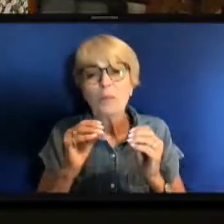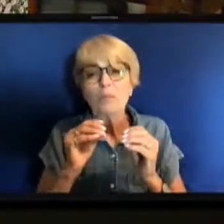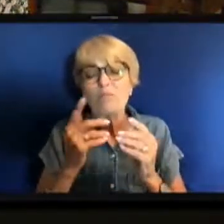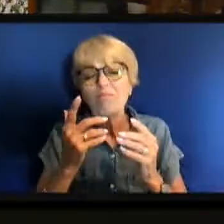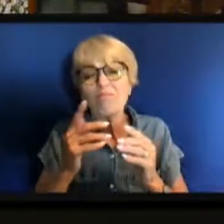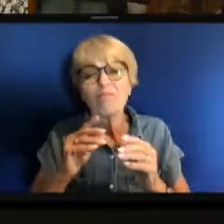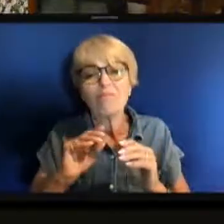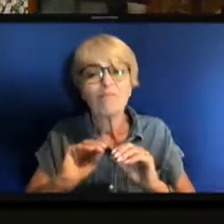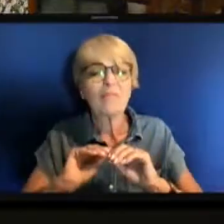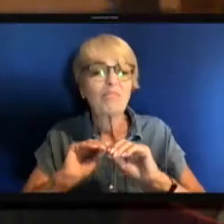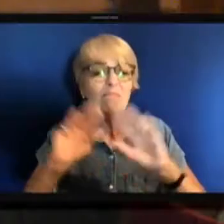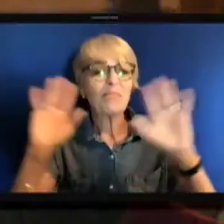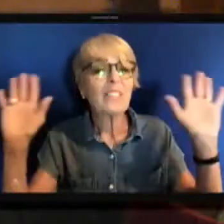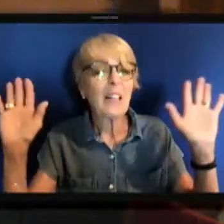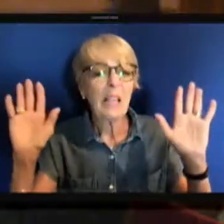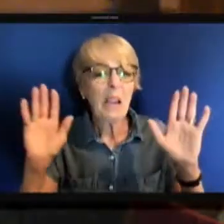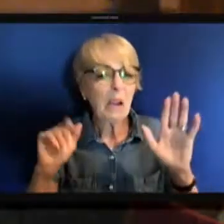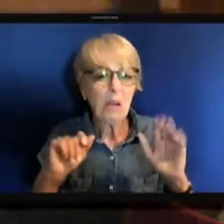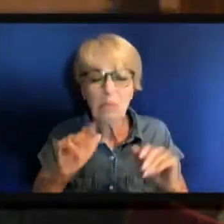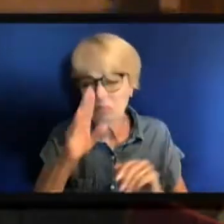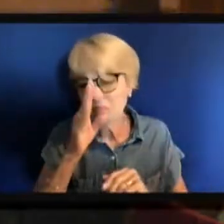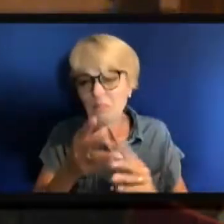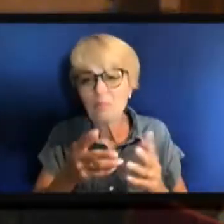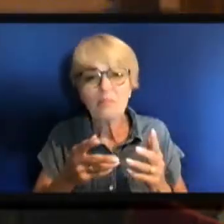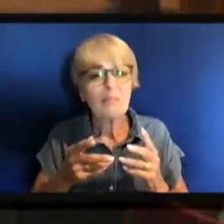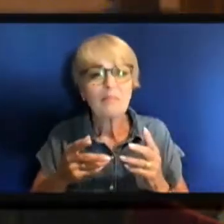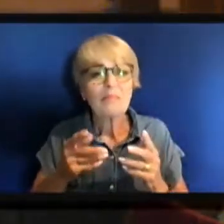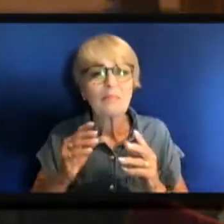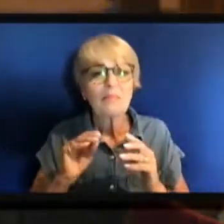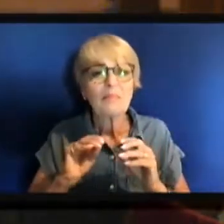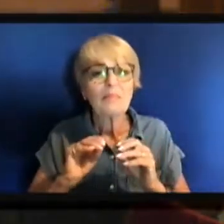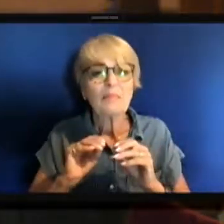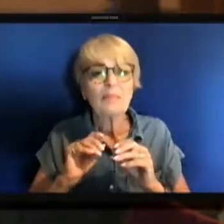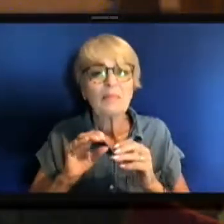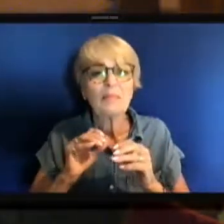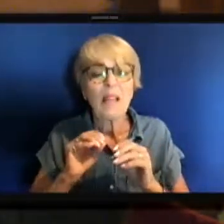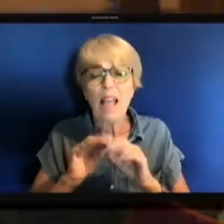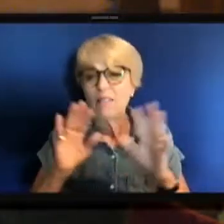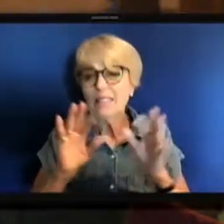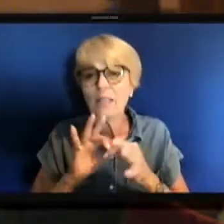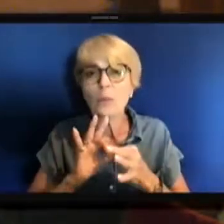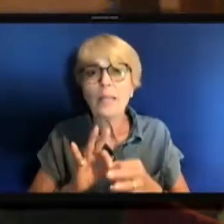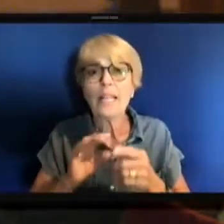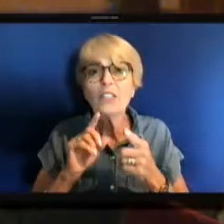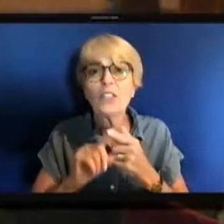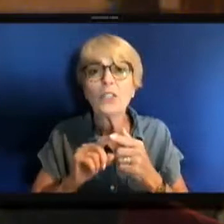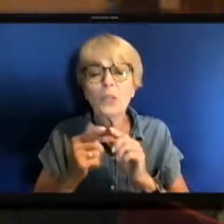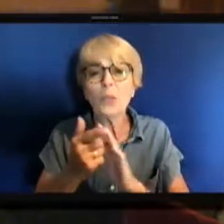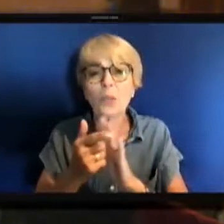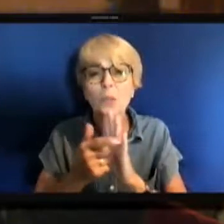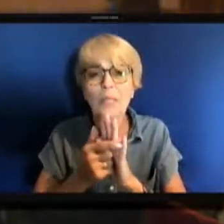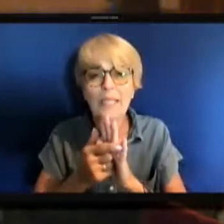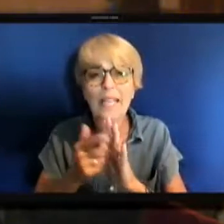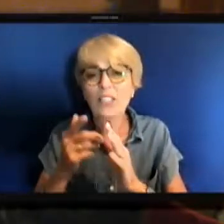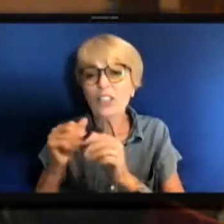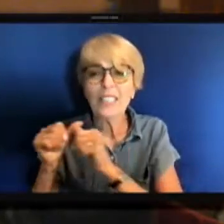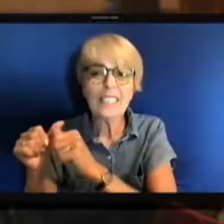ones are straightforward, obviously, if it concerns litigation. Continuation of services, similarly,